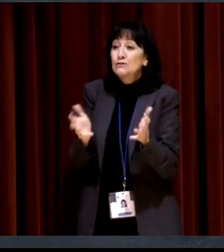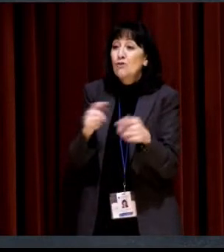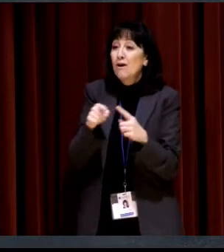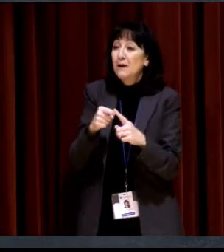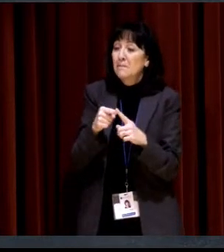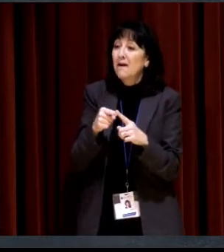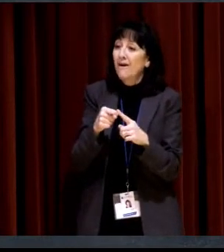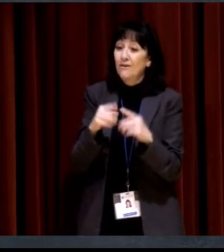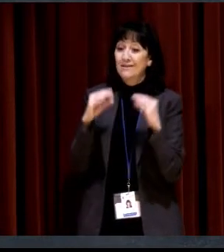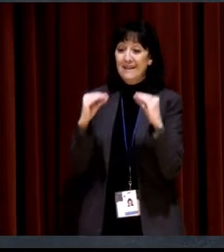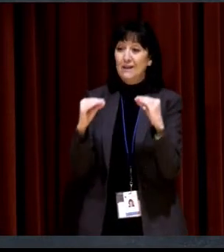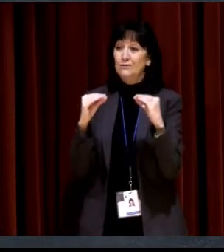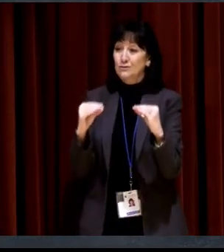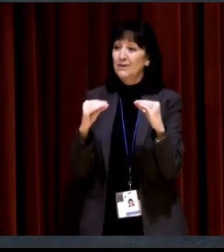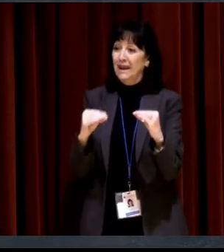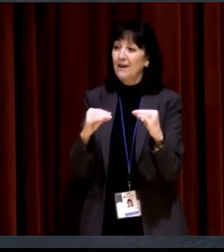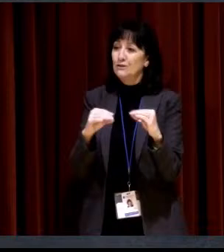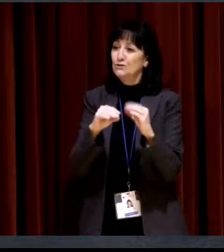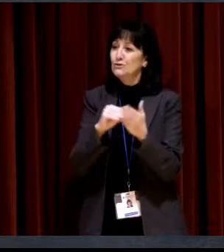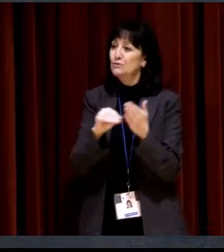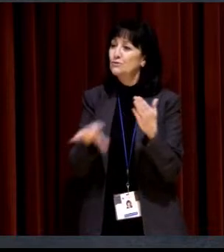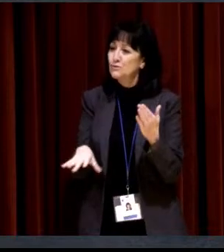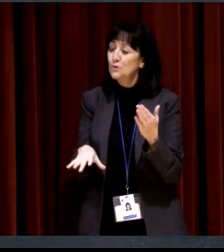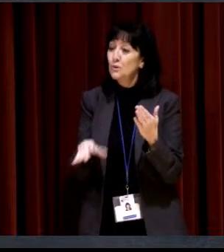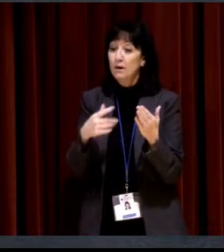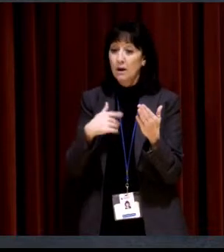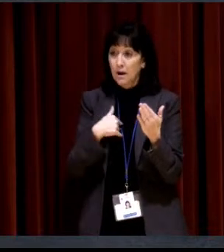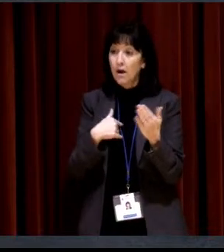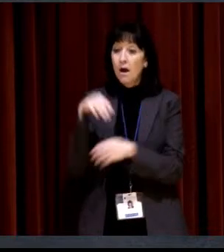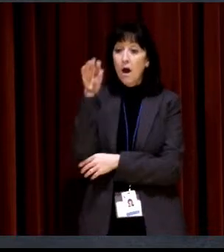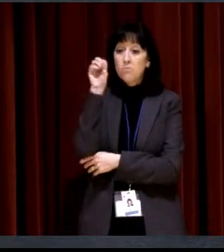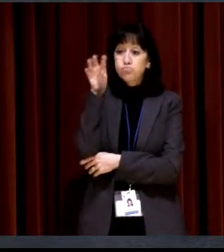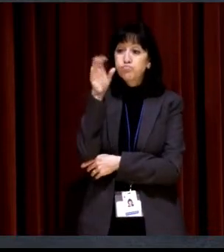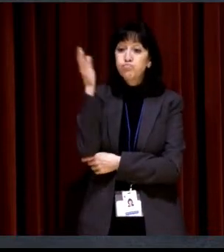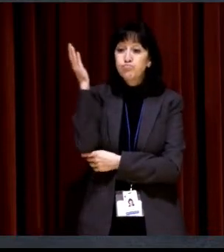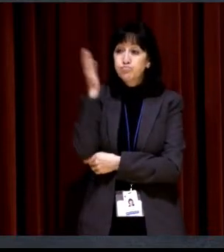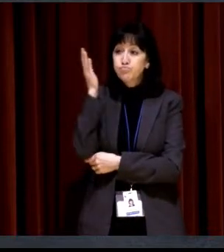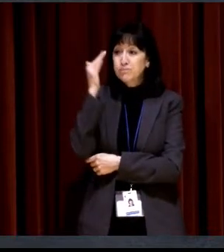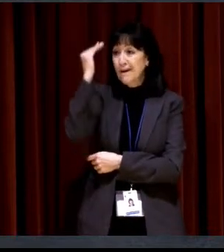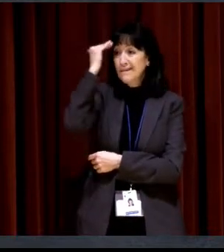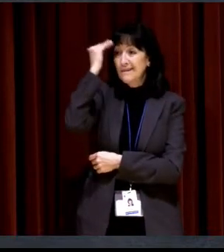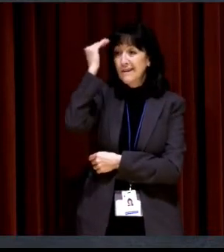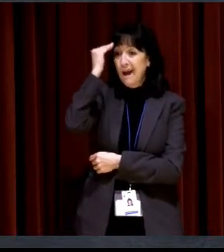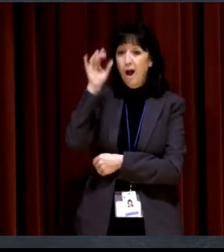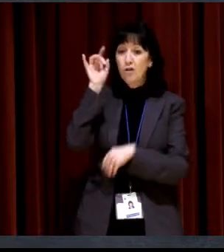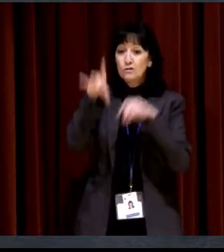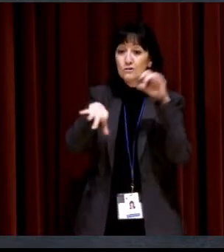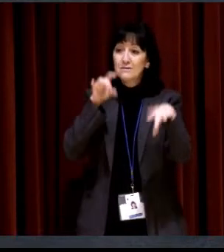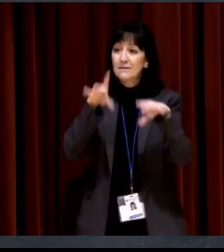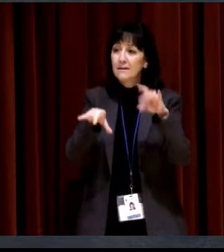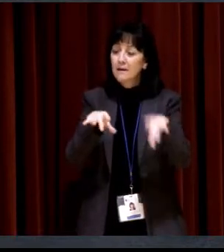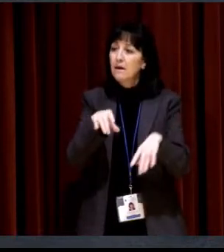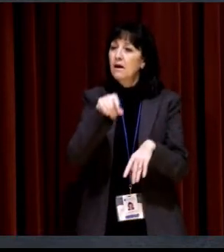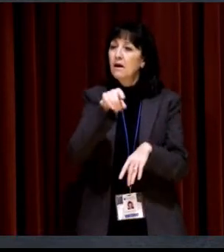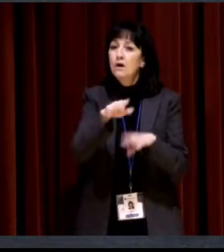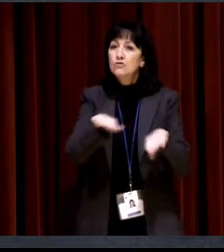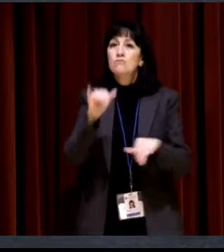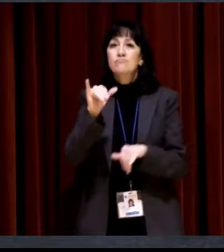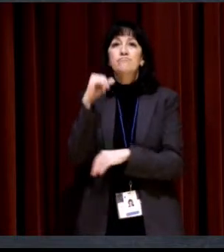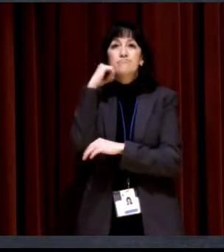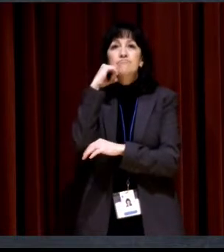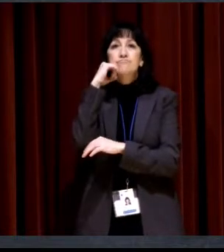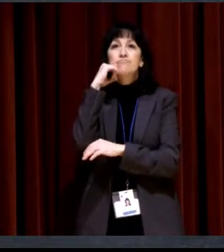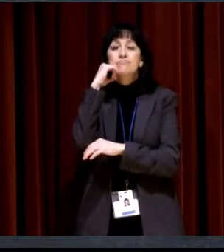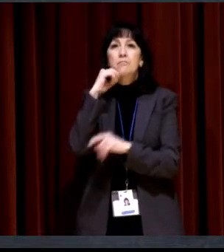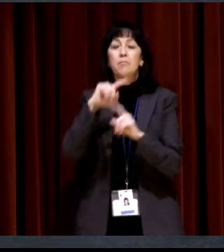don't give them a way to apply it. And I think when you talk about standard, it's what do you know and able to do. And in that able to do, it talks